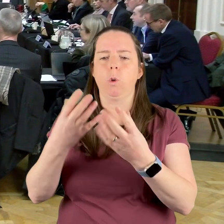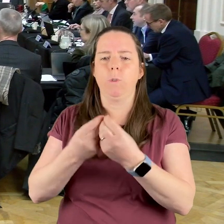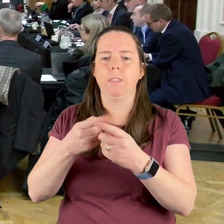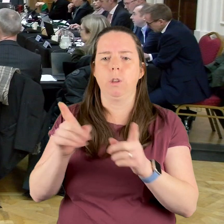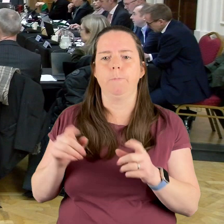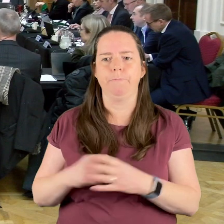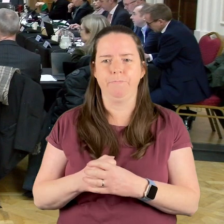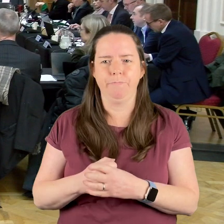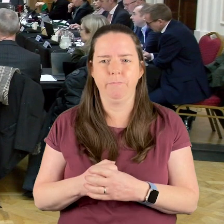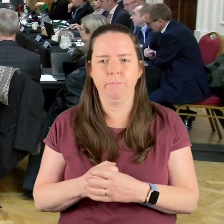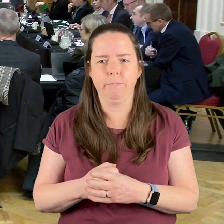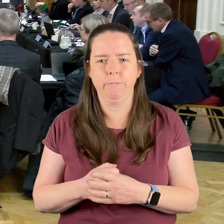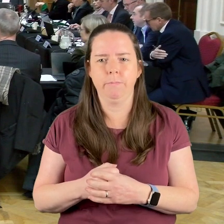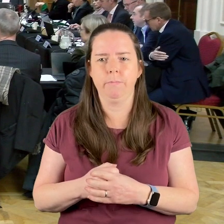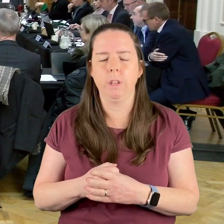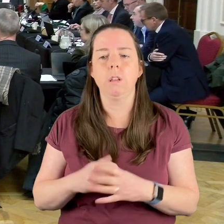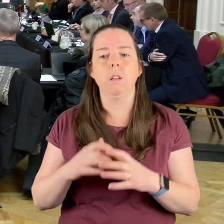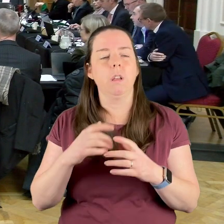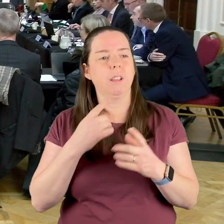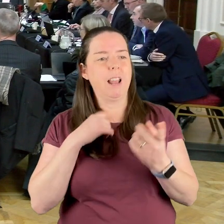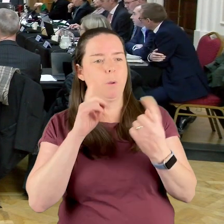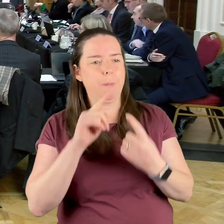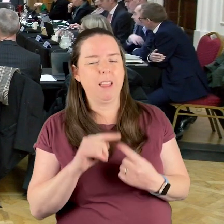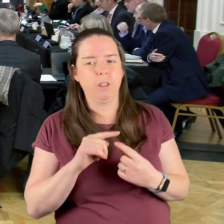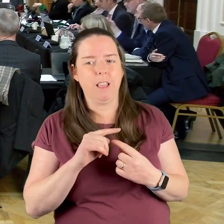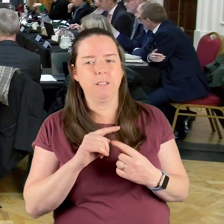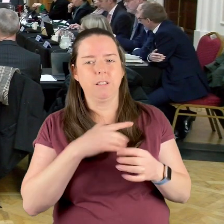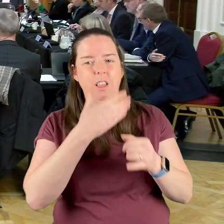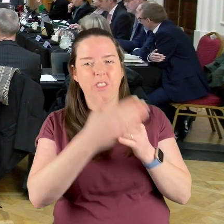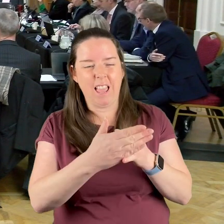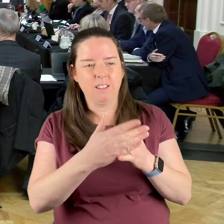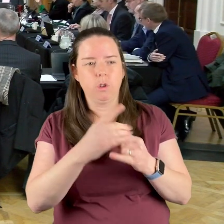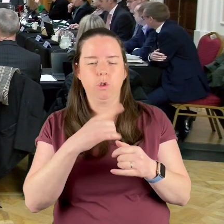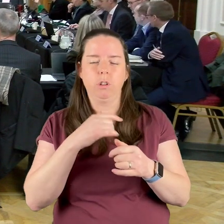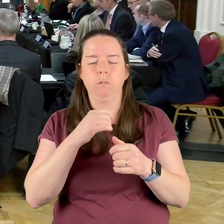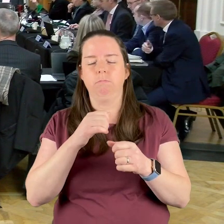area where we are really keen to work with you.